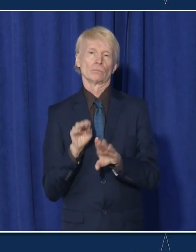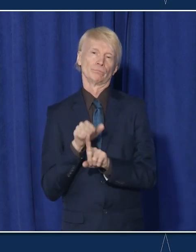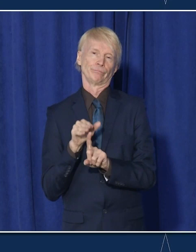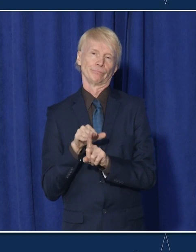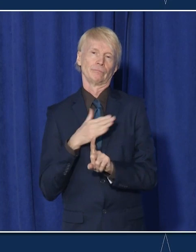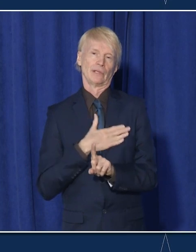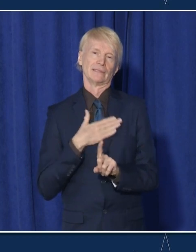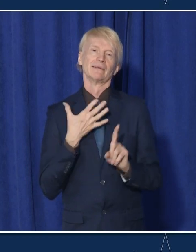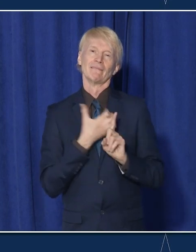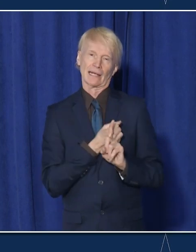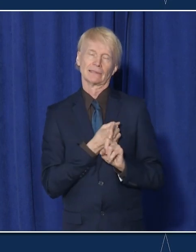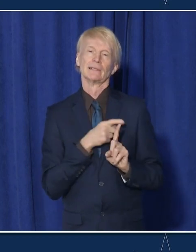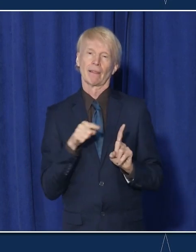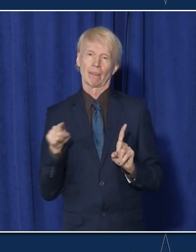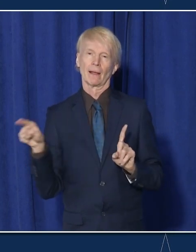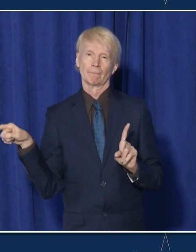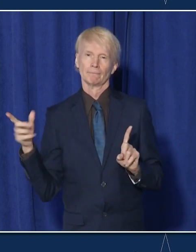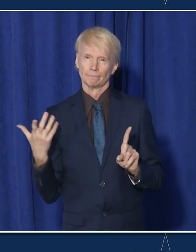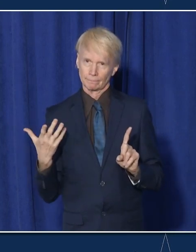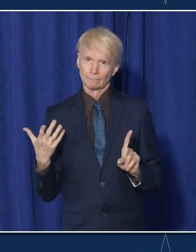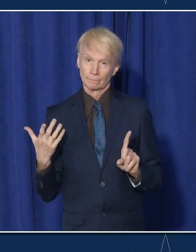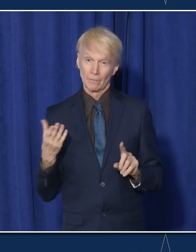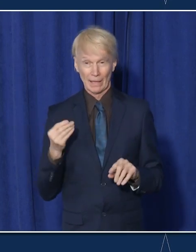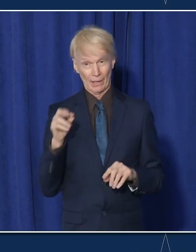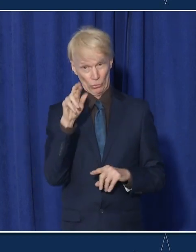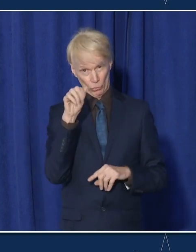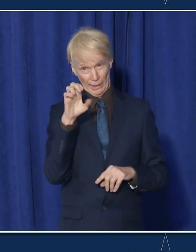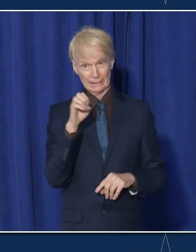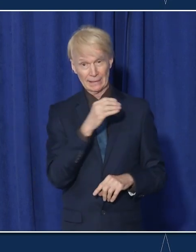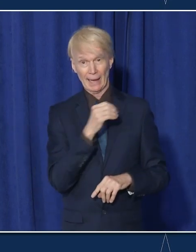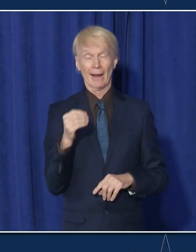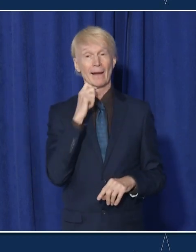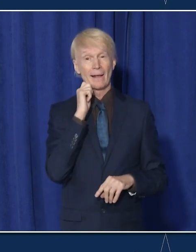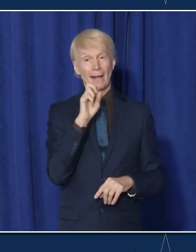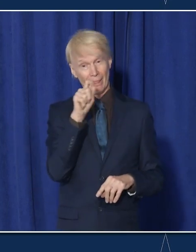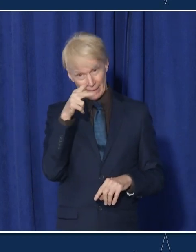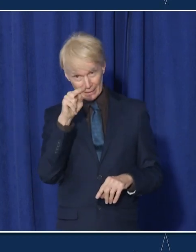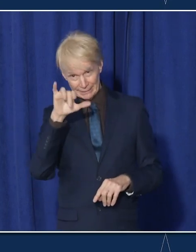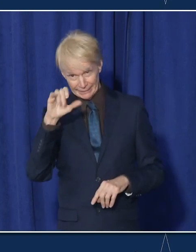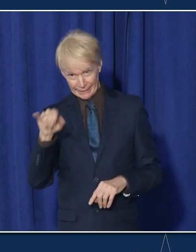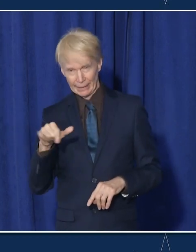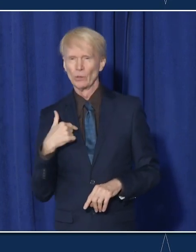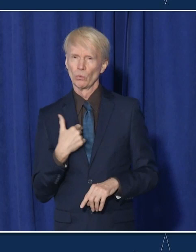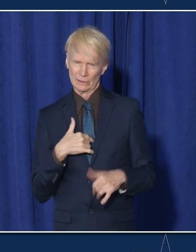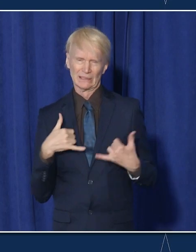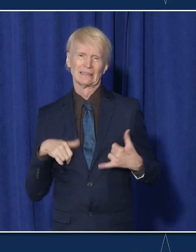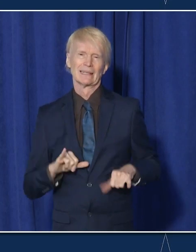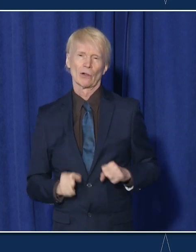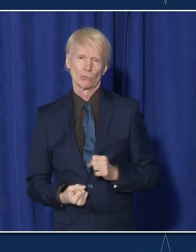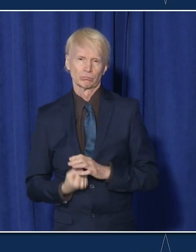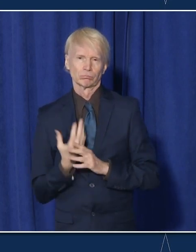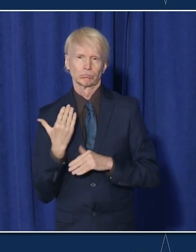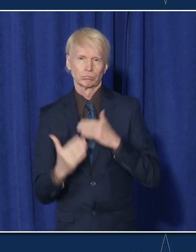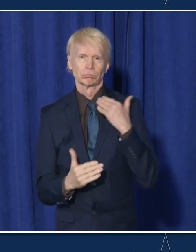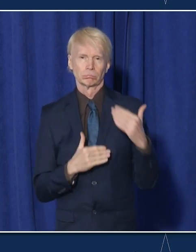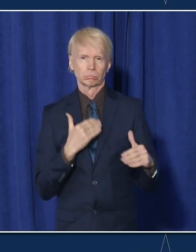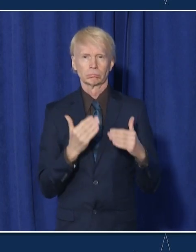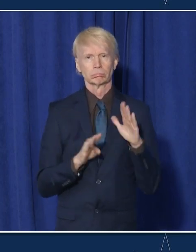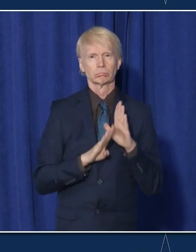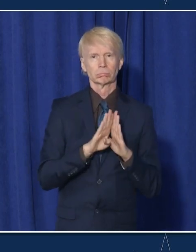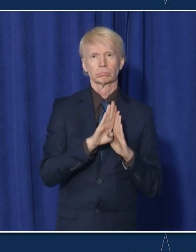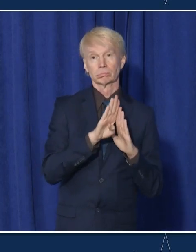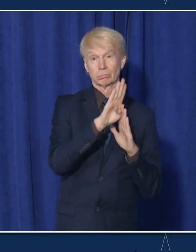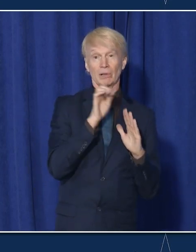folks vaccinated. And by race ethnicity, we're also continuing to make progress every single day. Still,